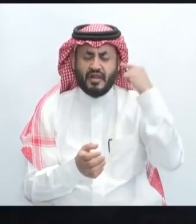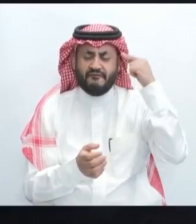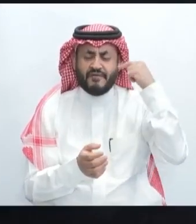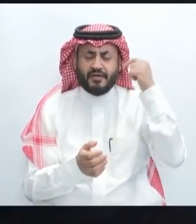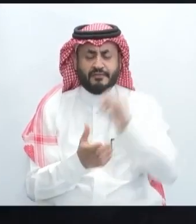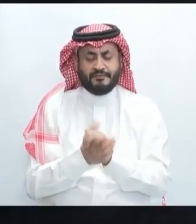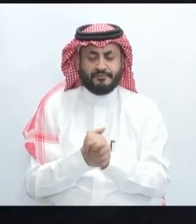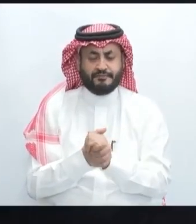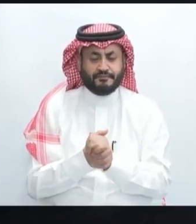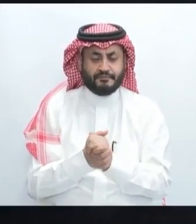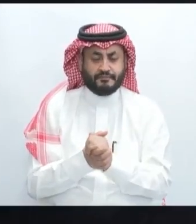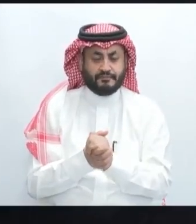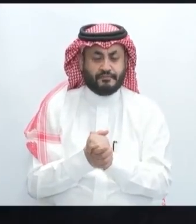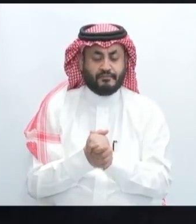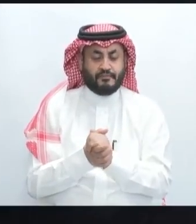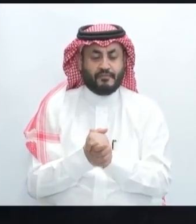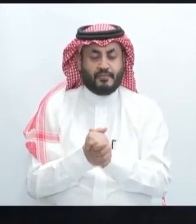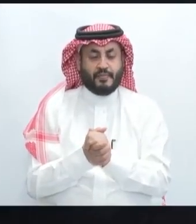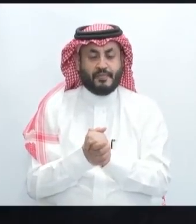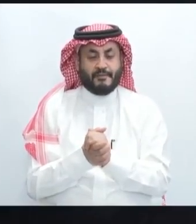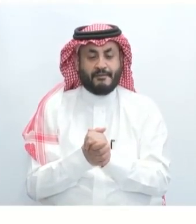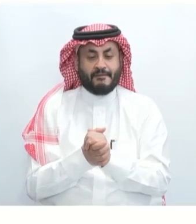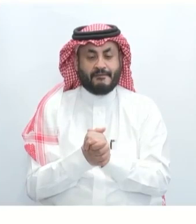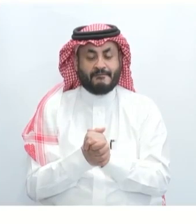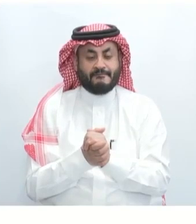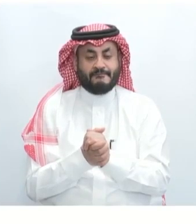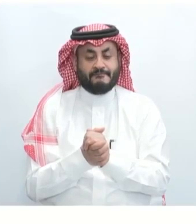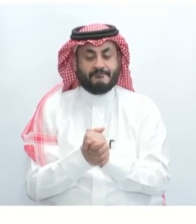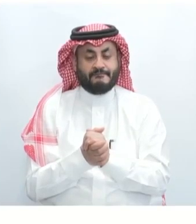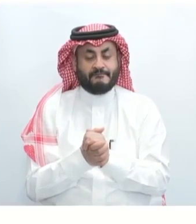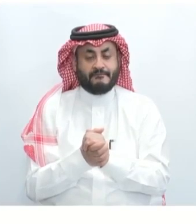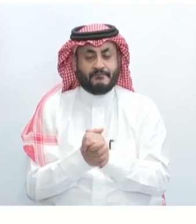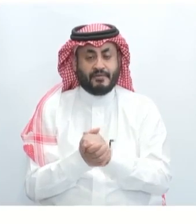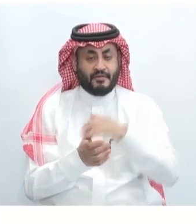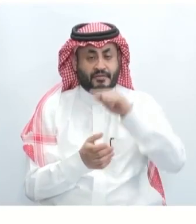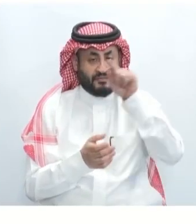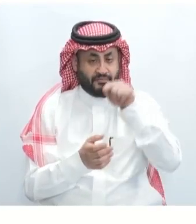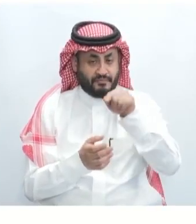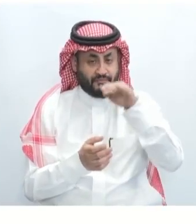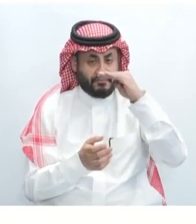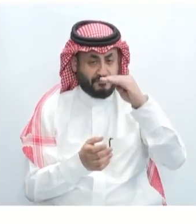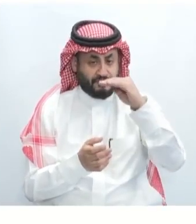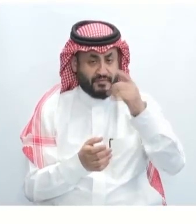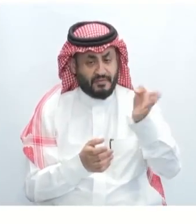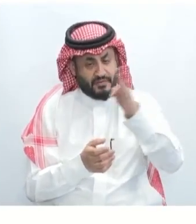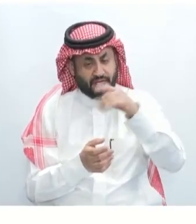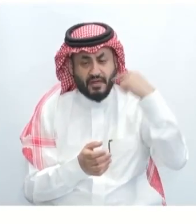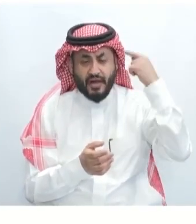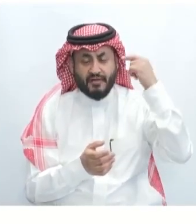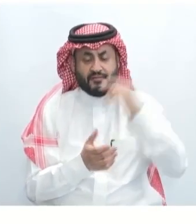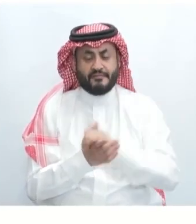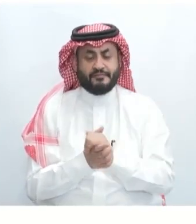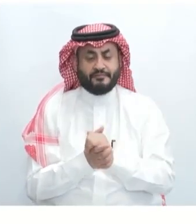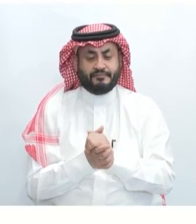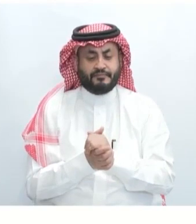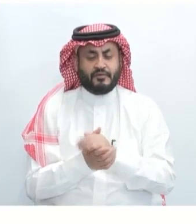Guess, okay, think and tell me, guess. Okay, so ask and answer, then guess. So